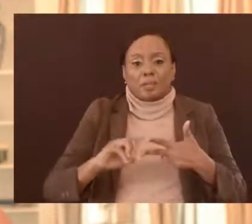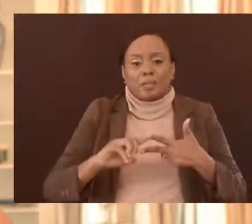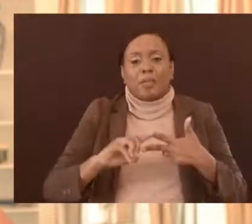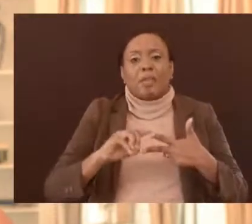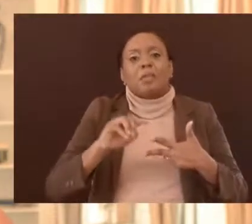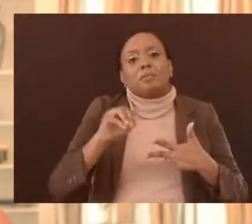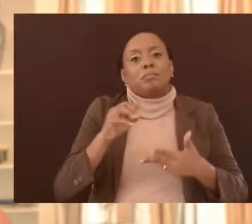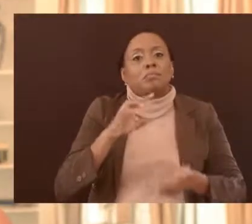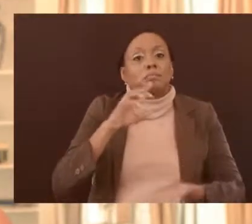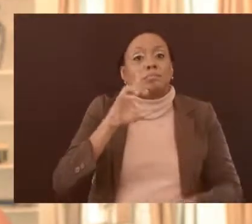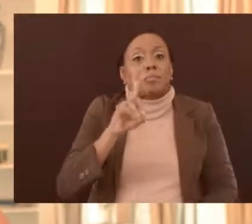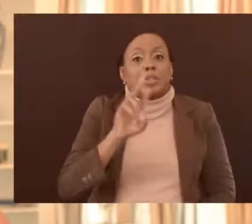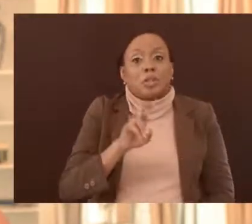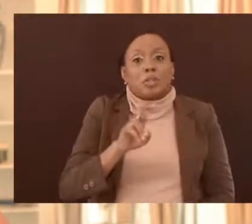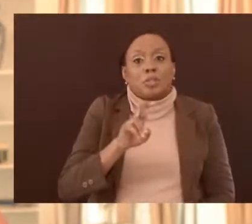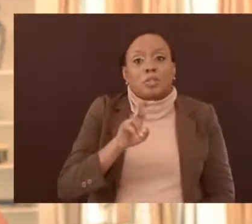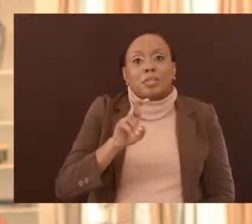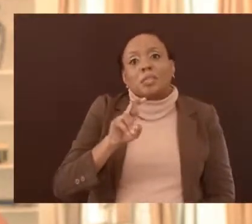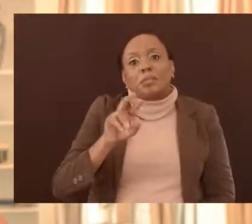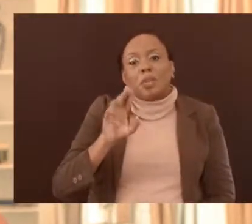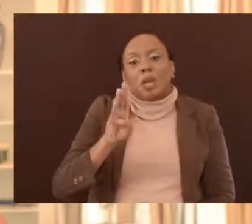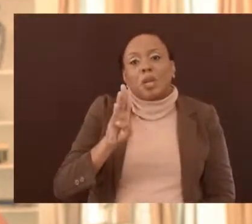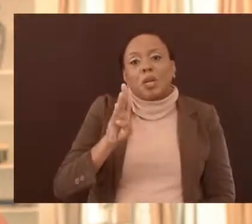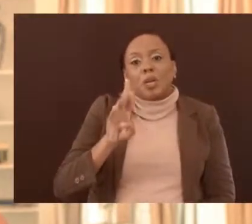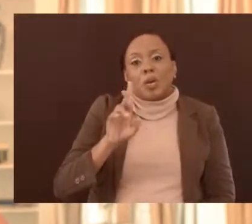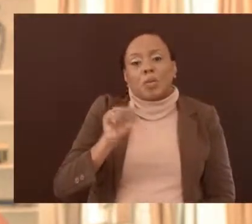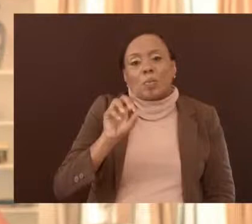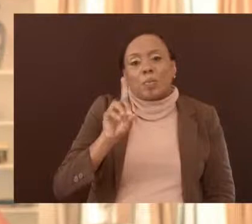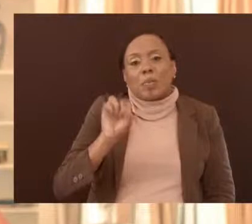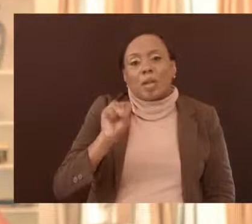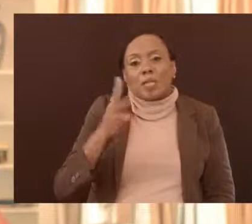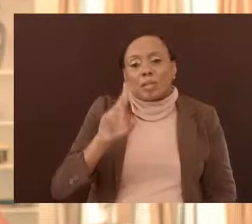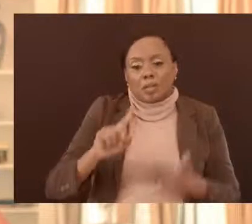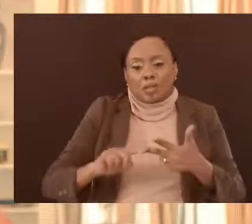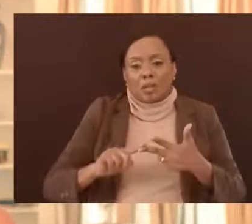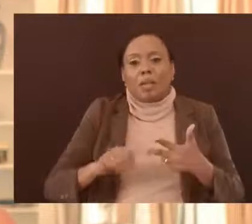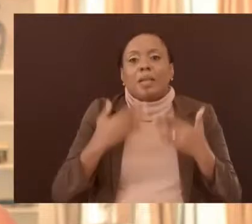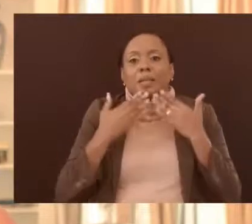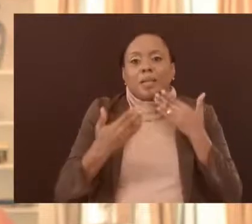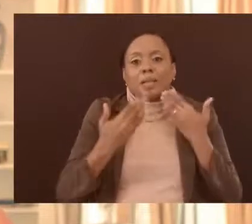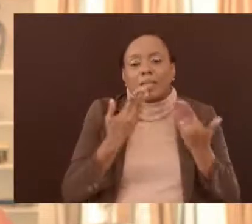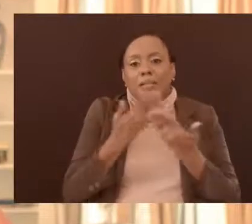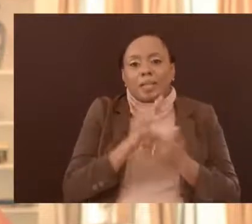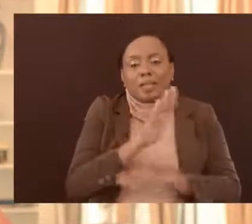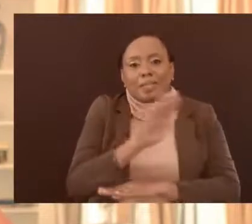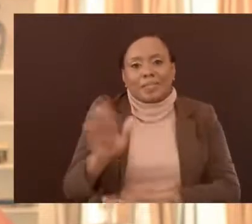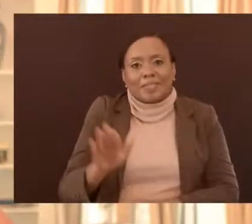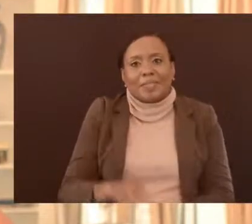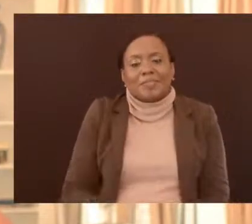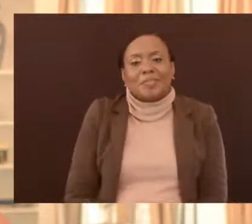the Director of Education Reform, Dr. Ida May Denny, members of the media. Good afternoon.